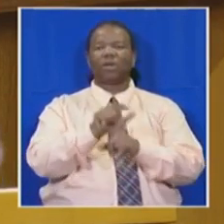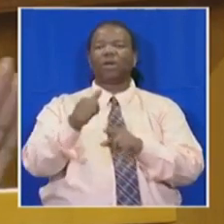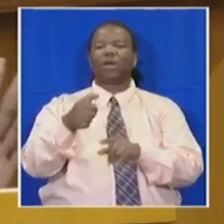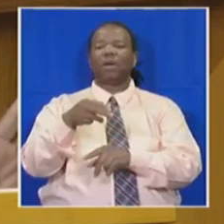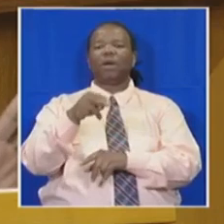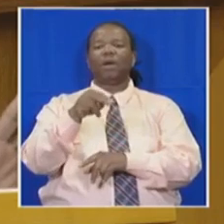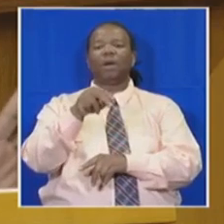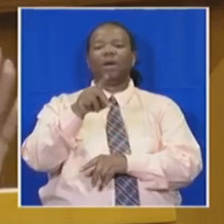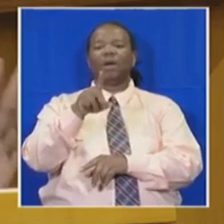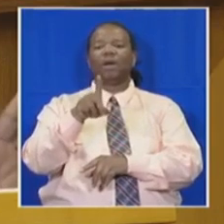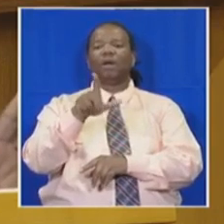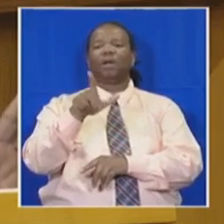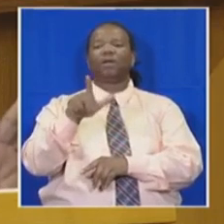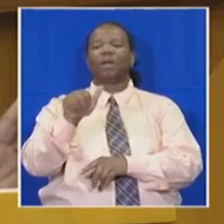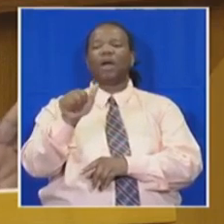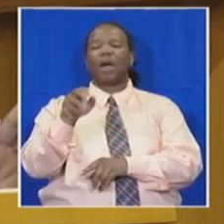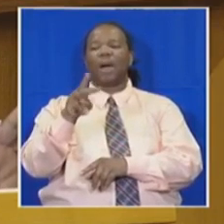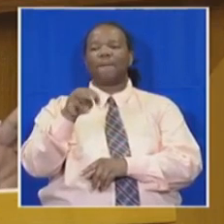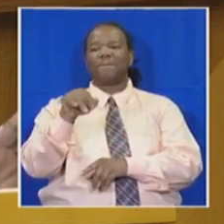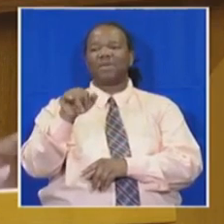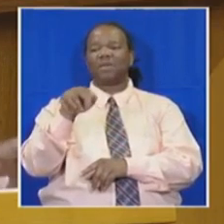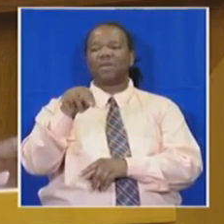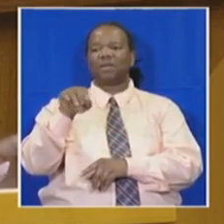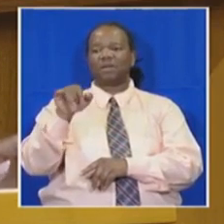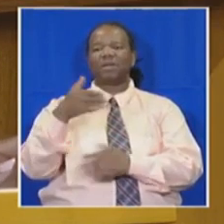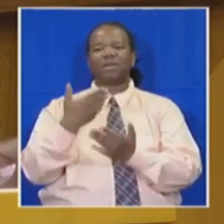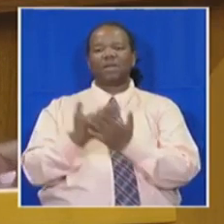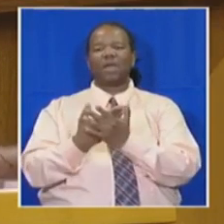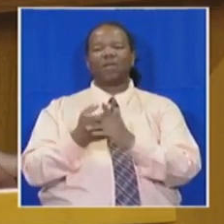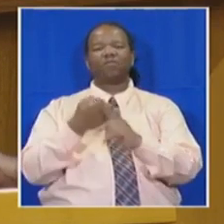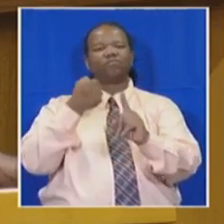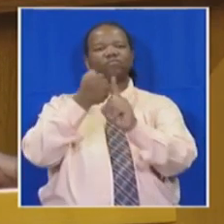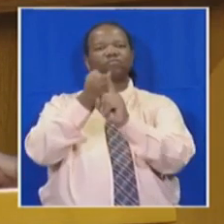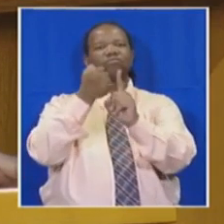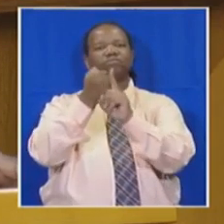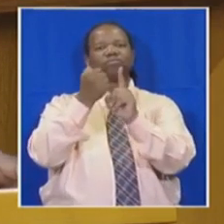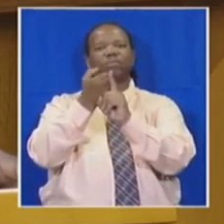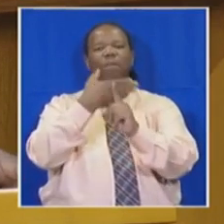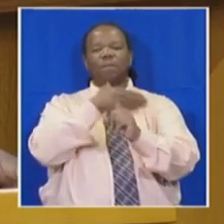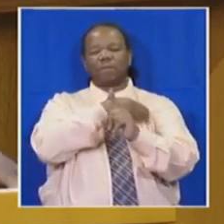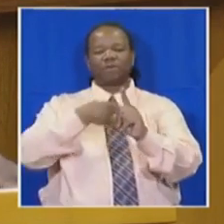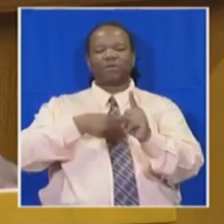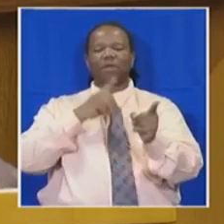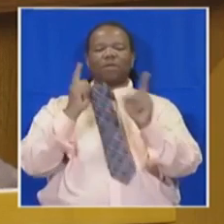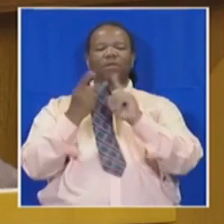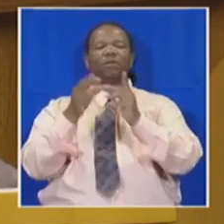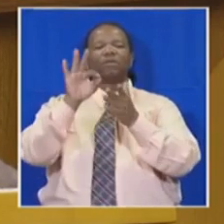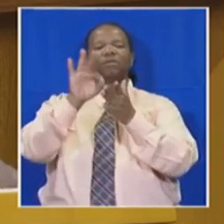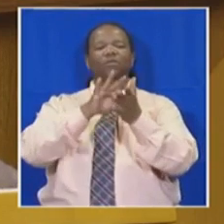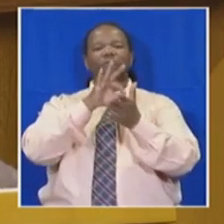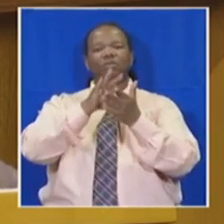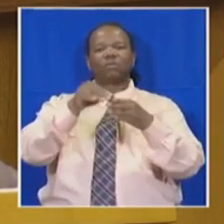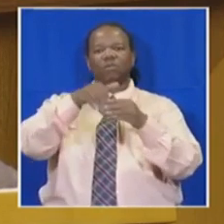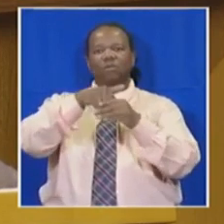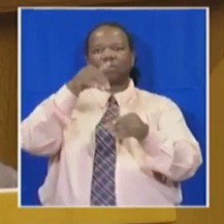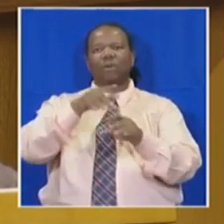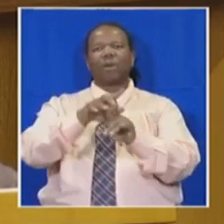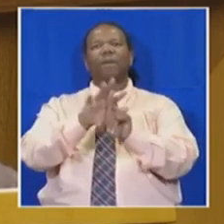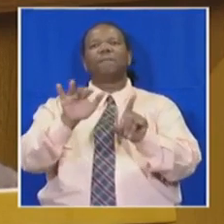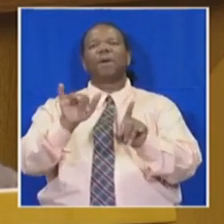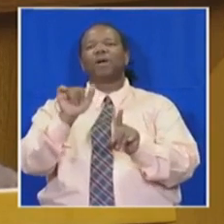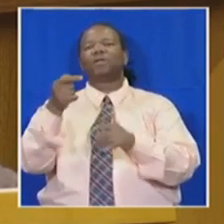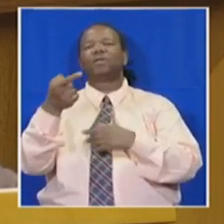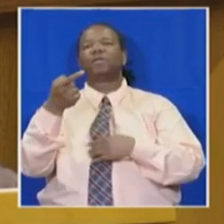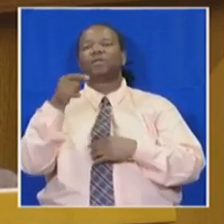chosen successor all she wants. We don't have a problem with that. But please, for the sake of our country, fire her from